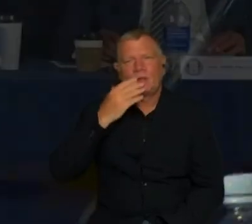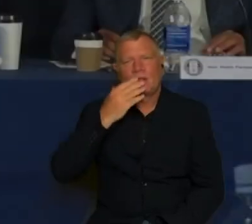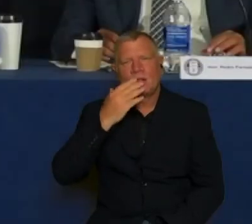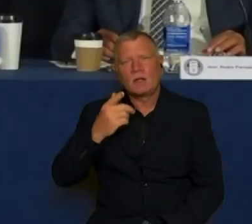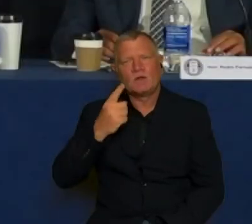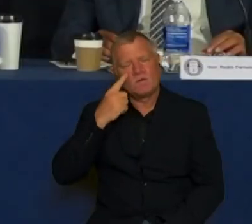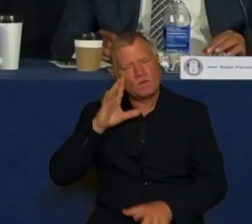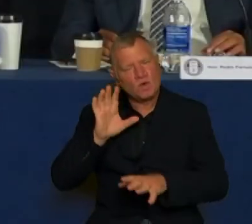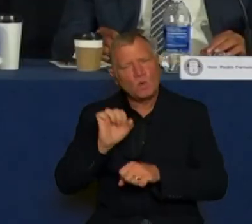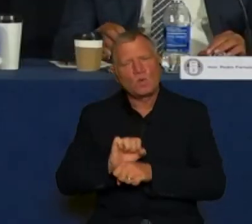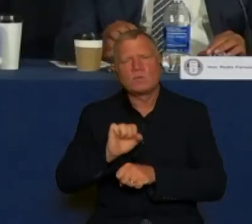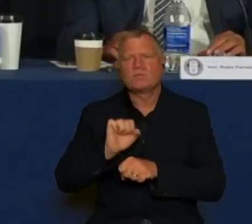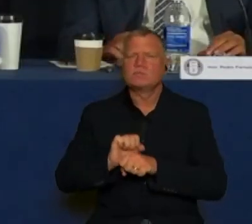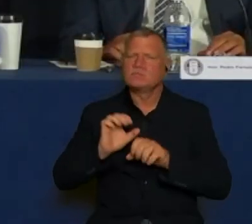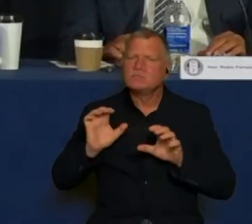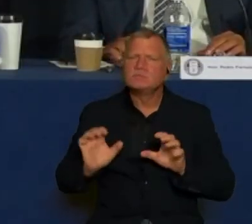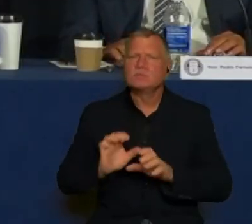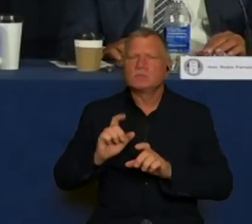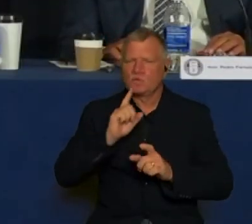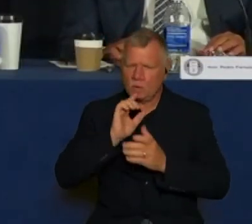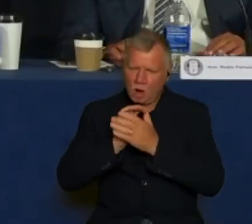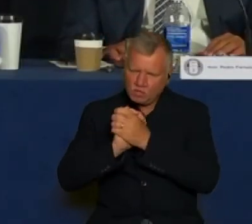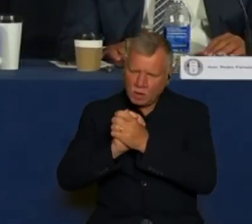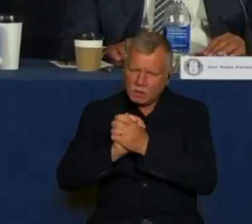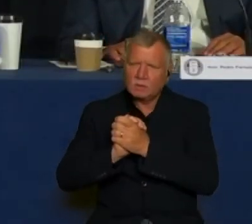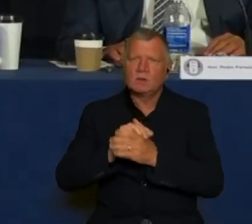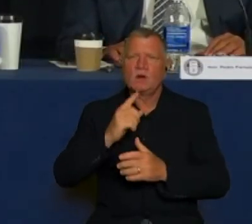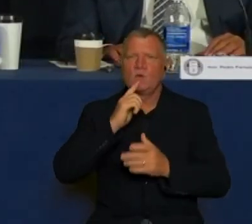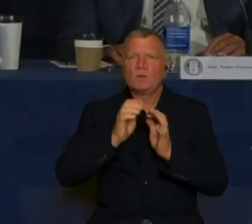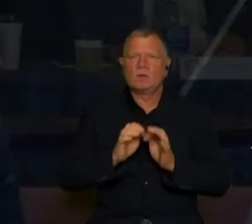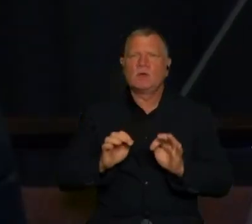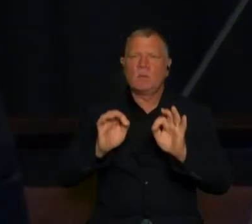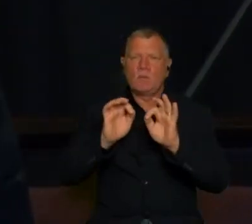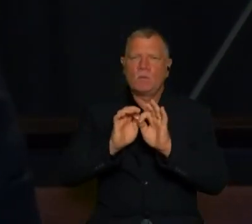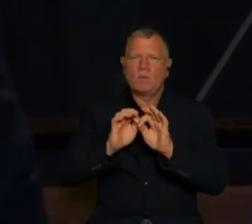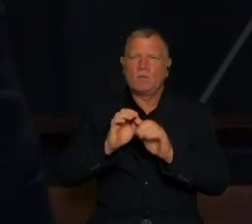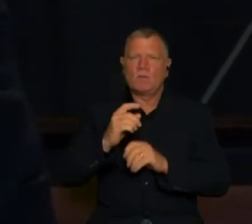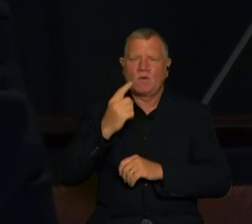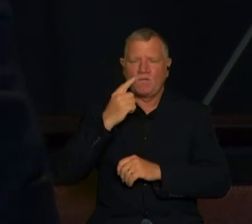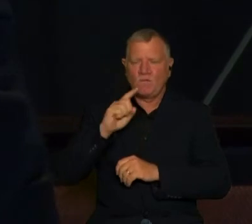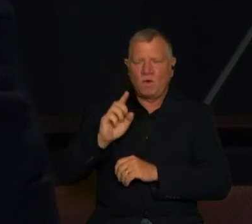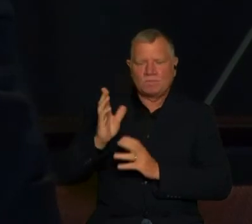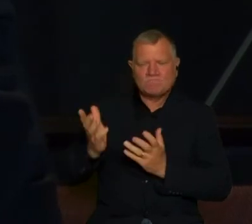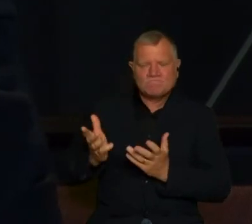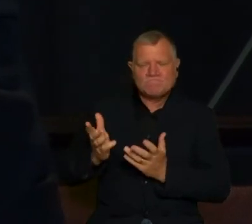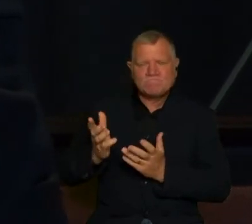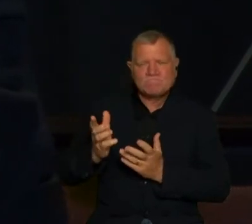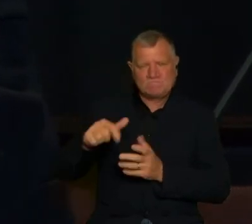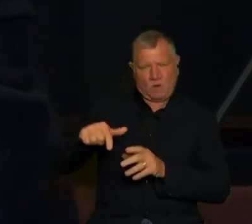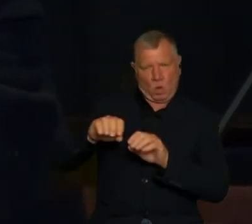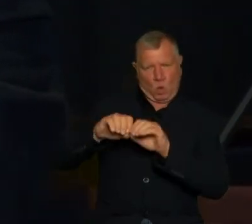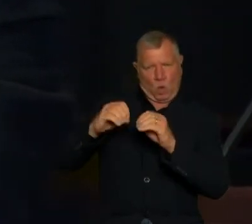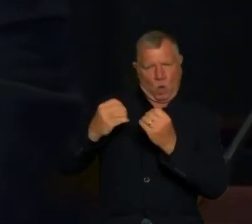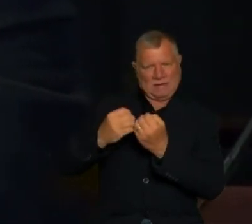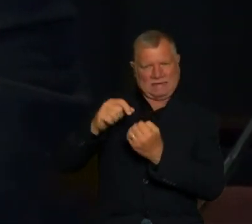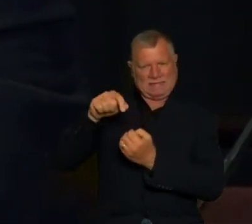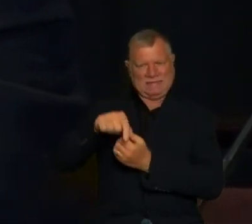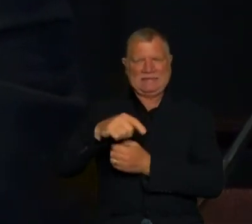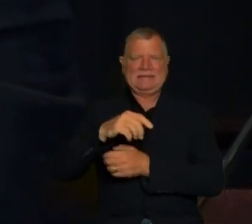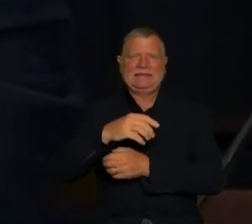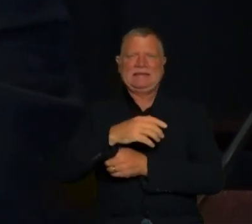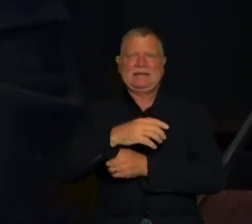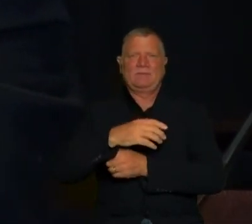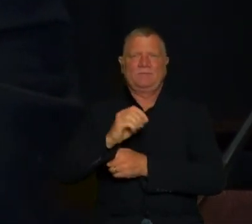hard work, and truly congratulations. This is important for the organization that